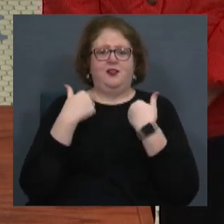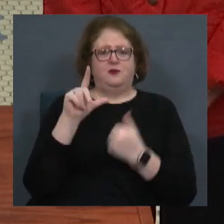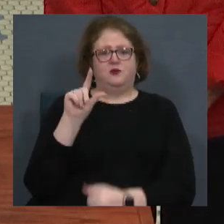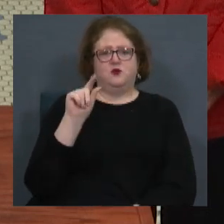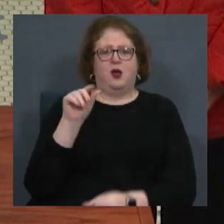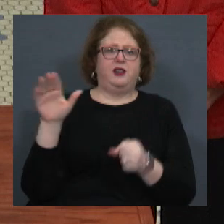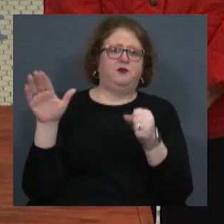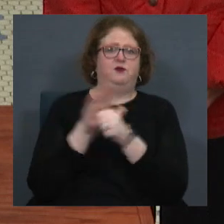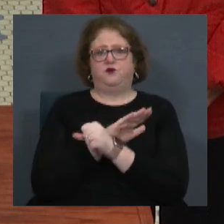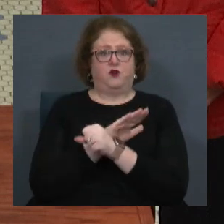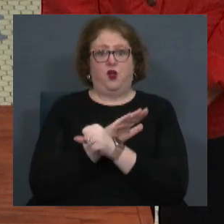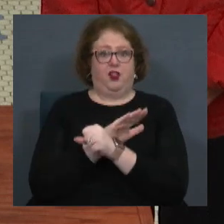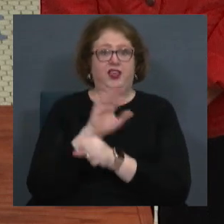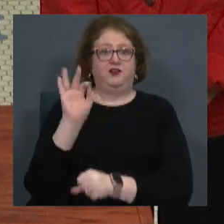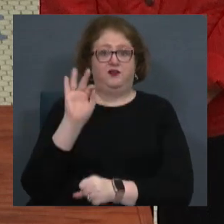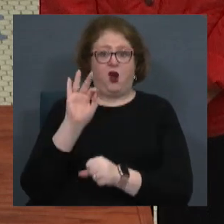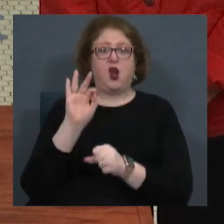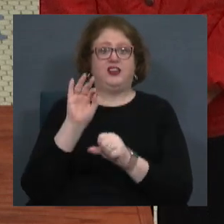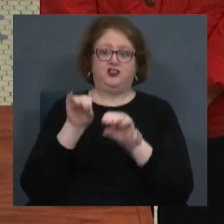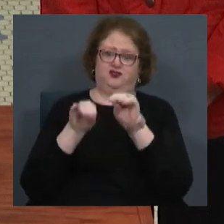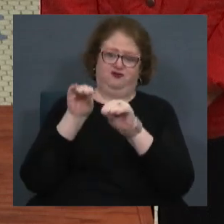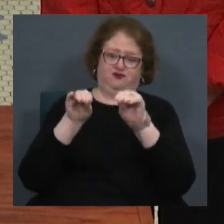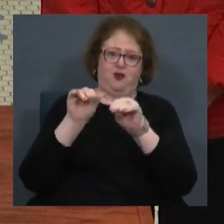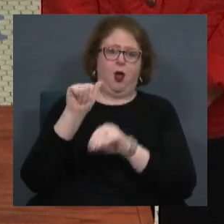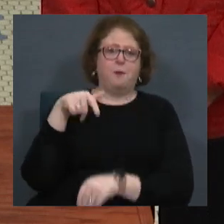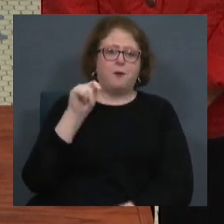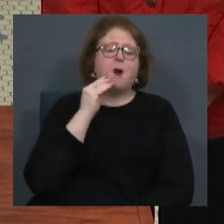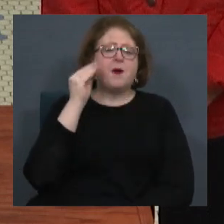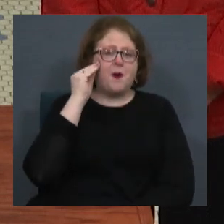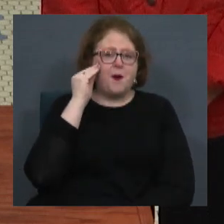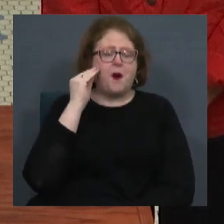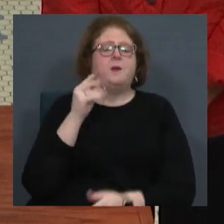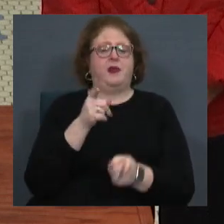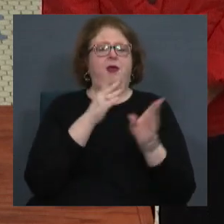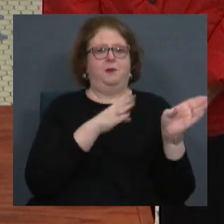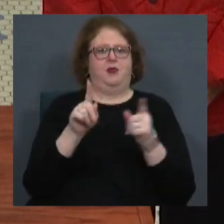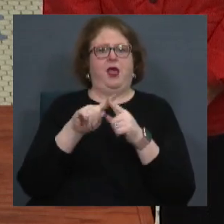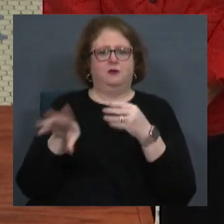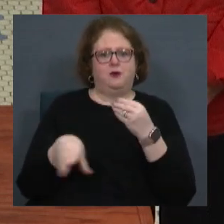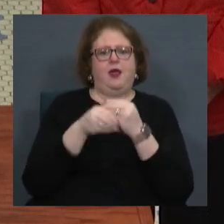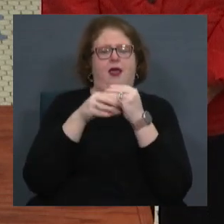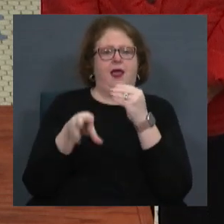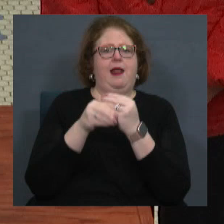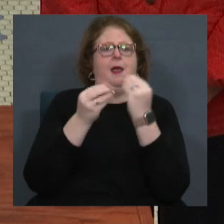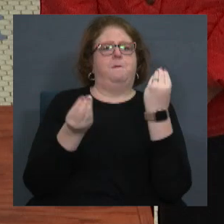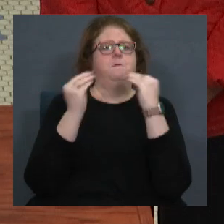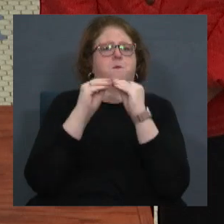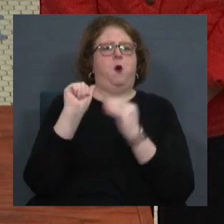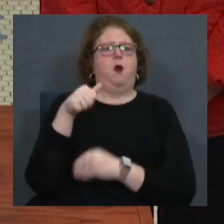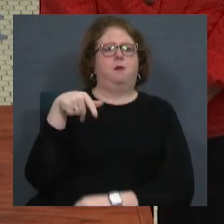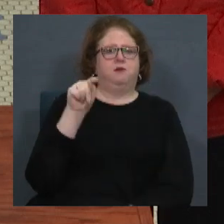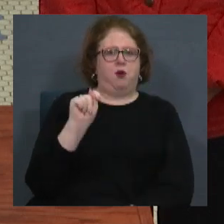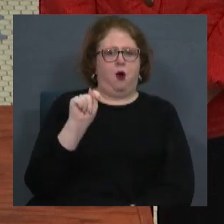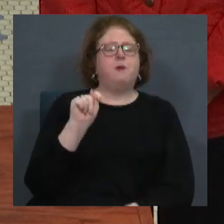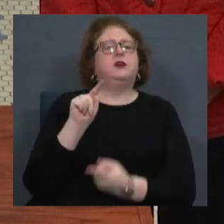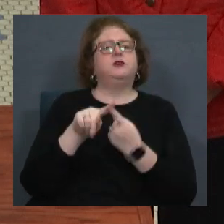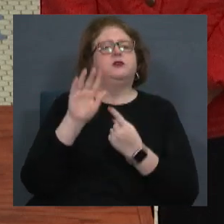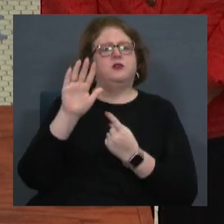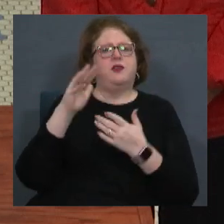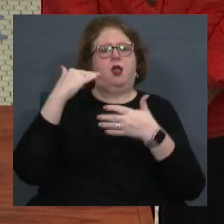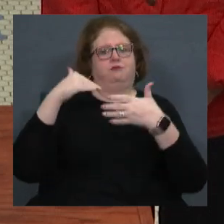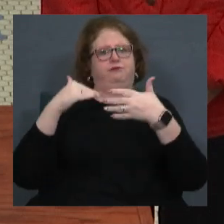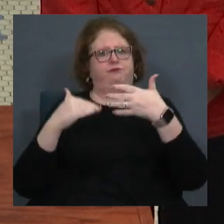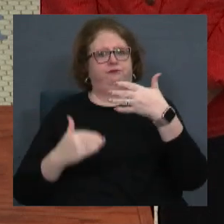furnished apartment homes and continues to grow with plans to add more apartments to their inventory, enabling the organization to extend its